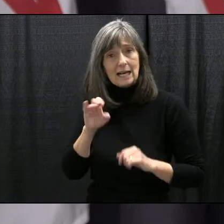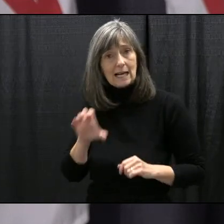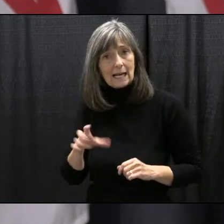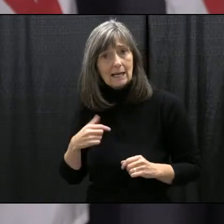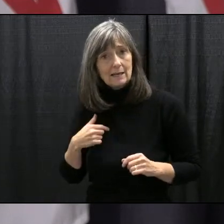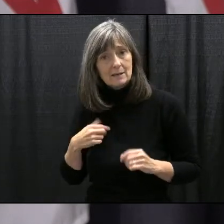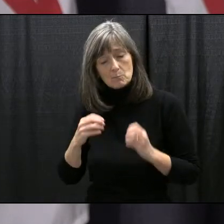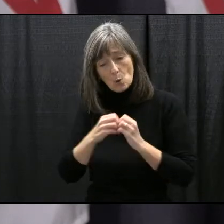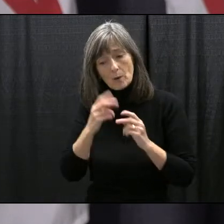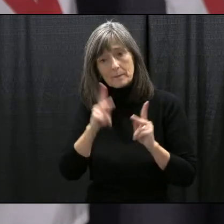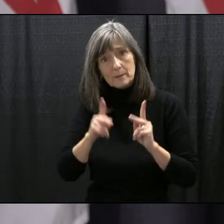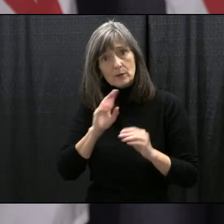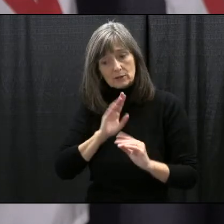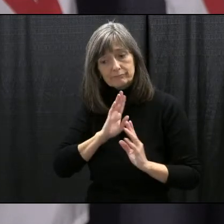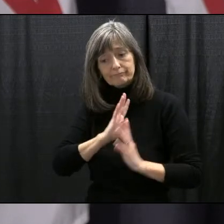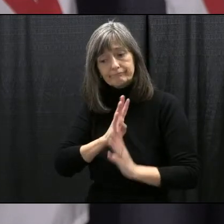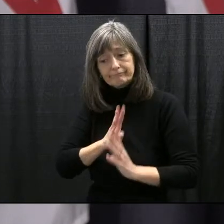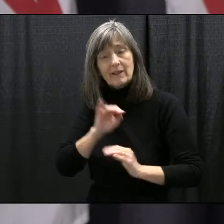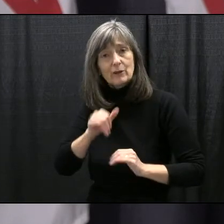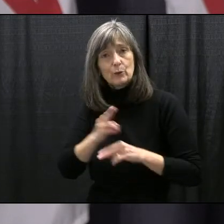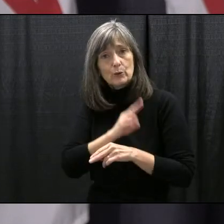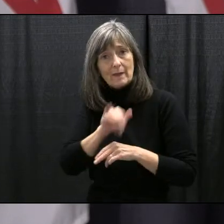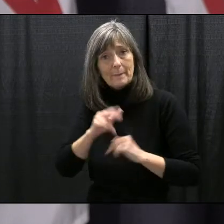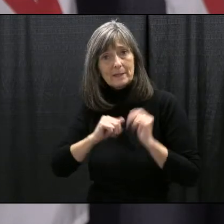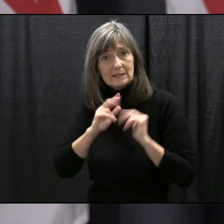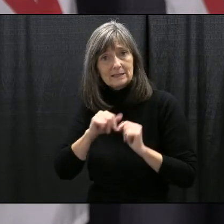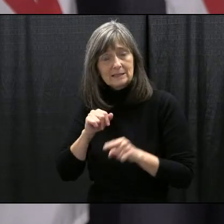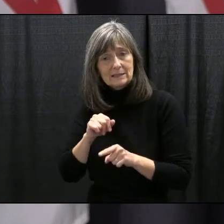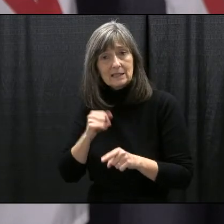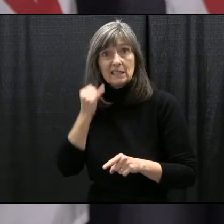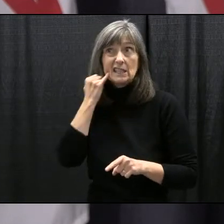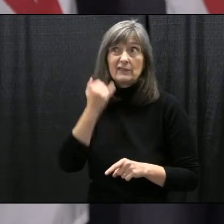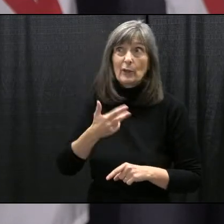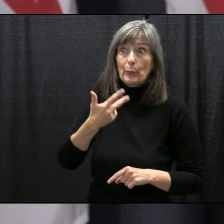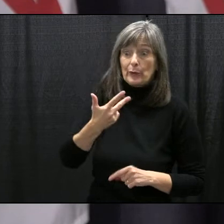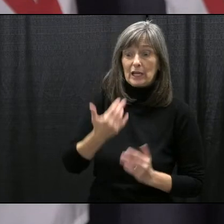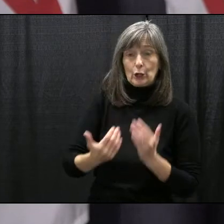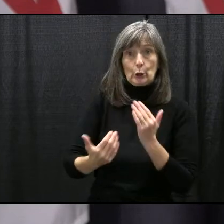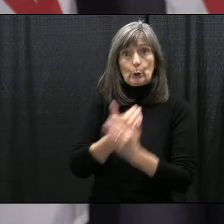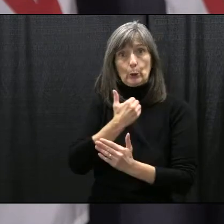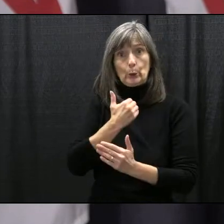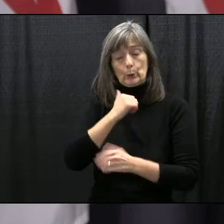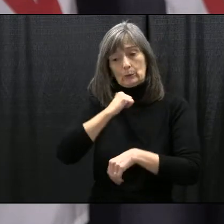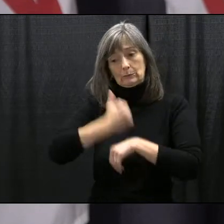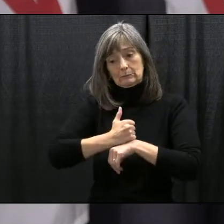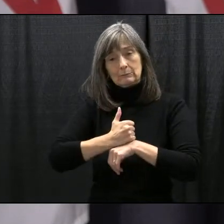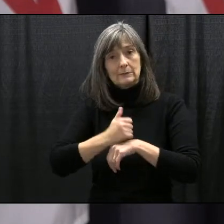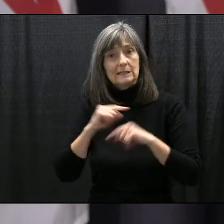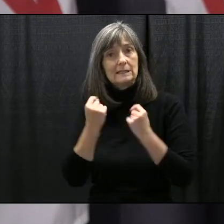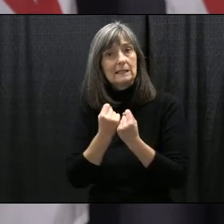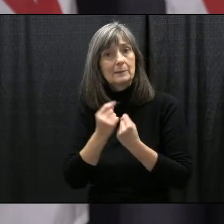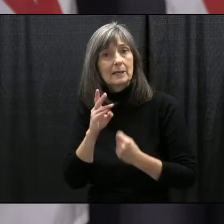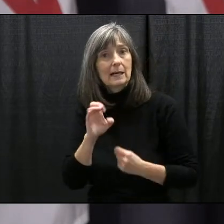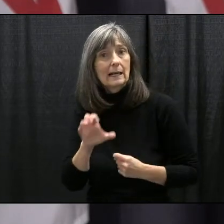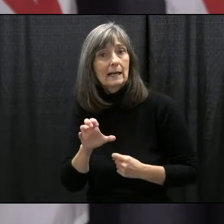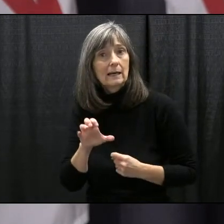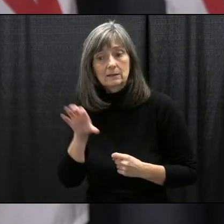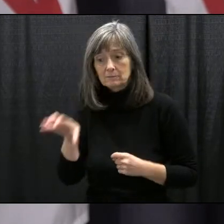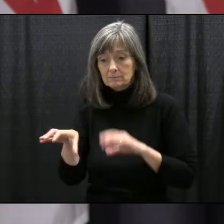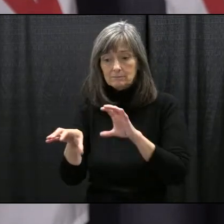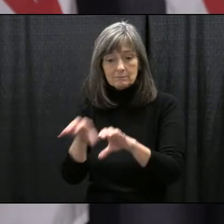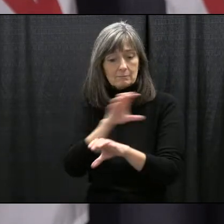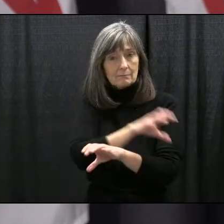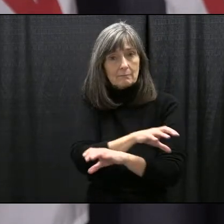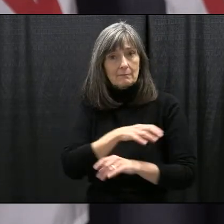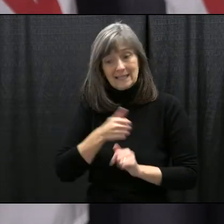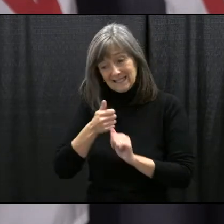you've got 3 in total new collaborative care team clinics, each taking